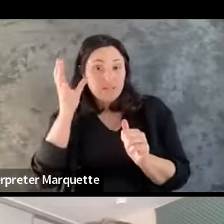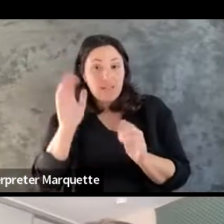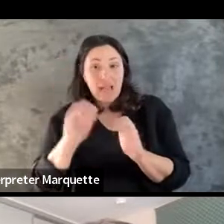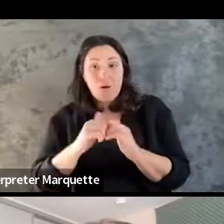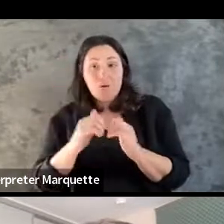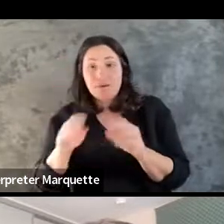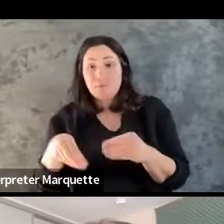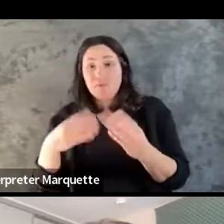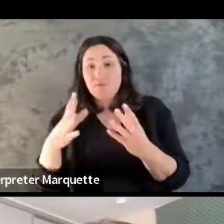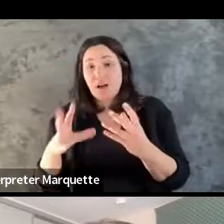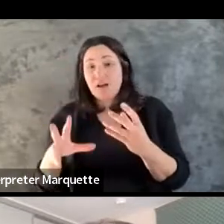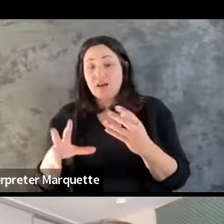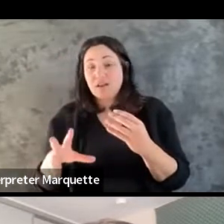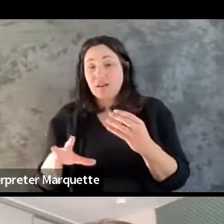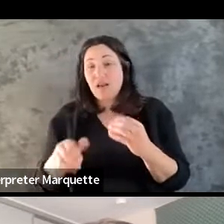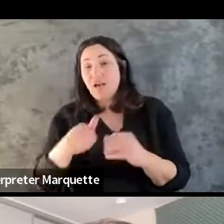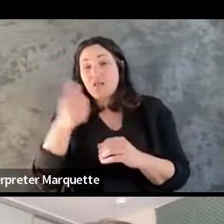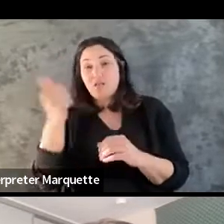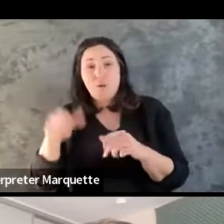additional opportunities